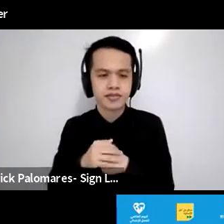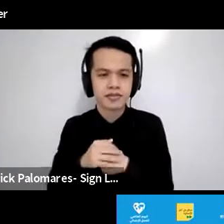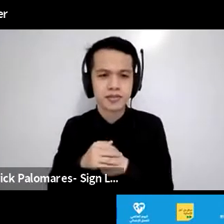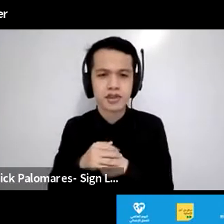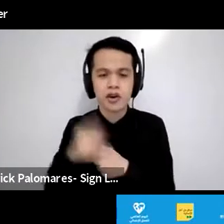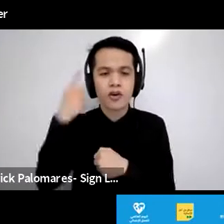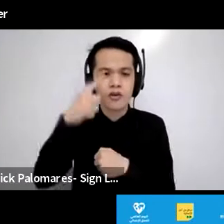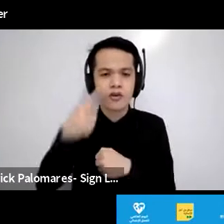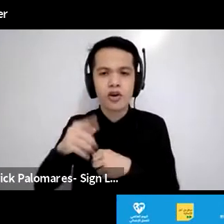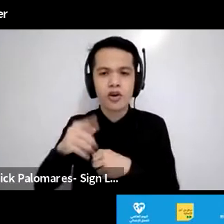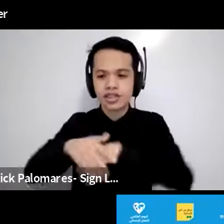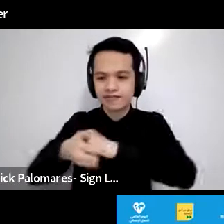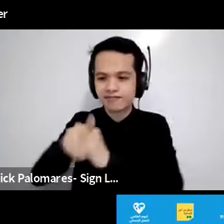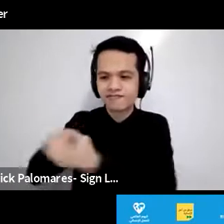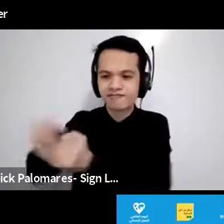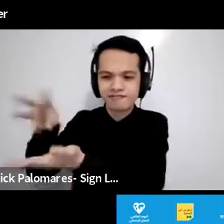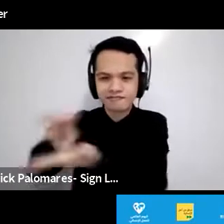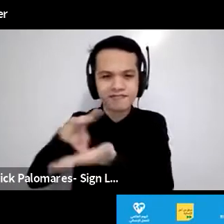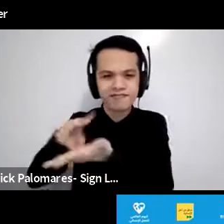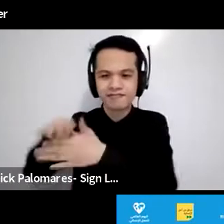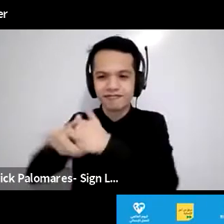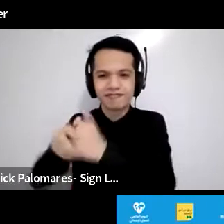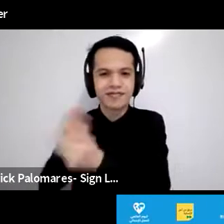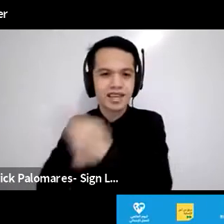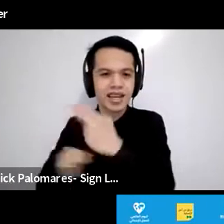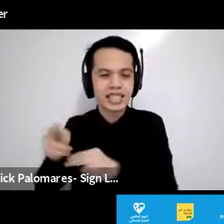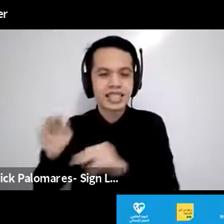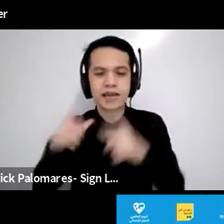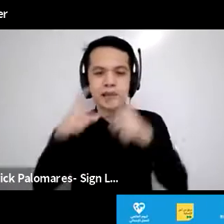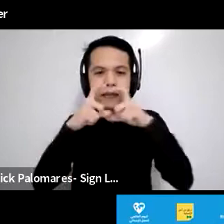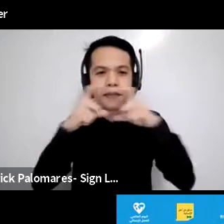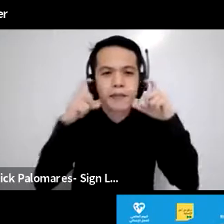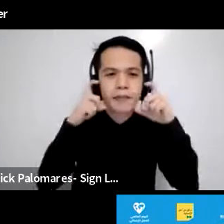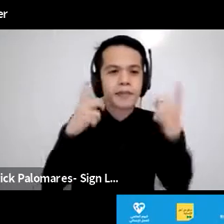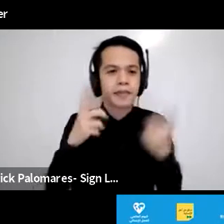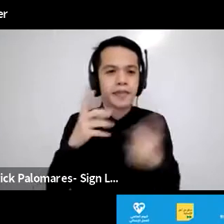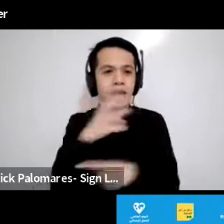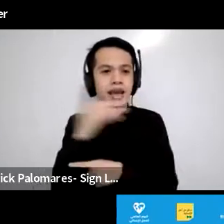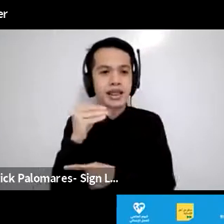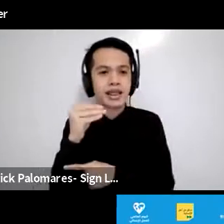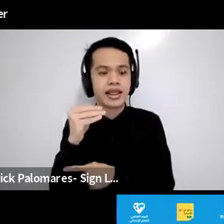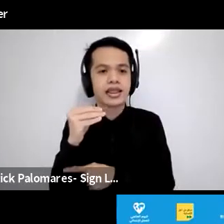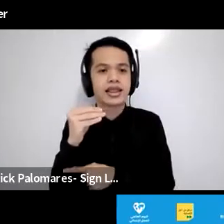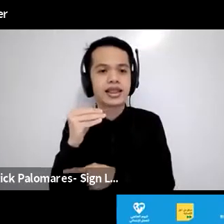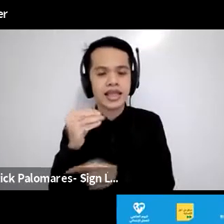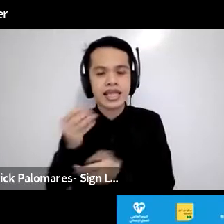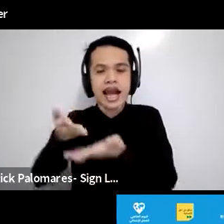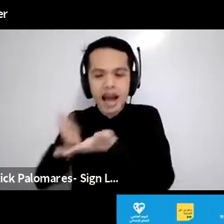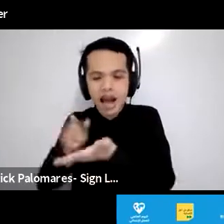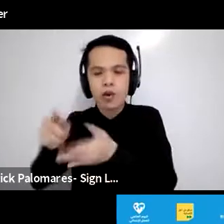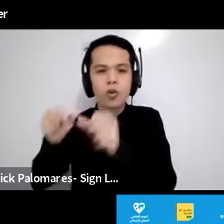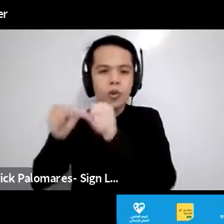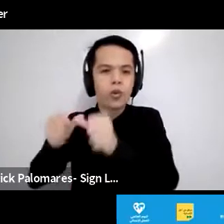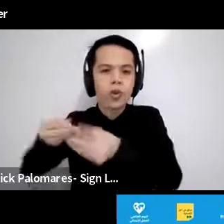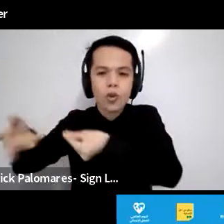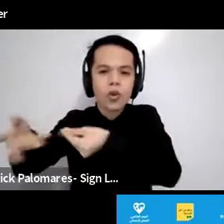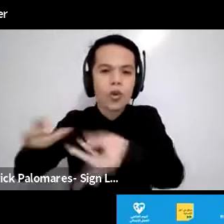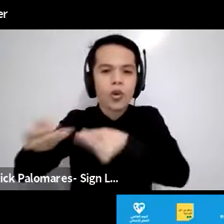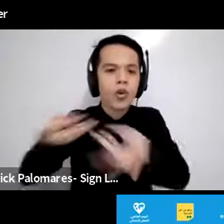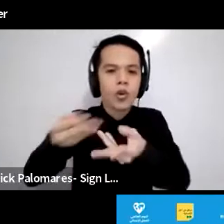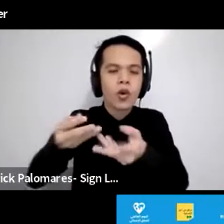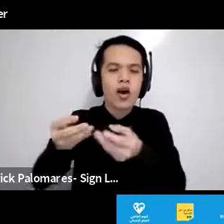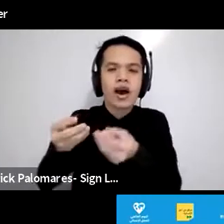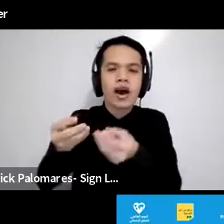hand washing stations, provision of face masks, and allowed the continuous distribution of